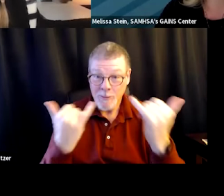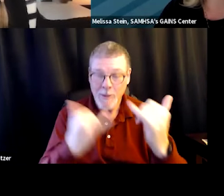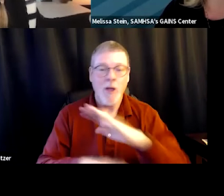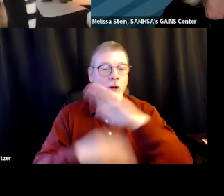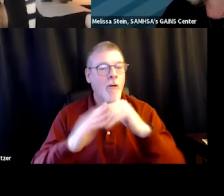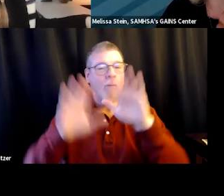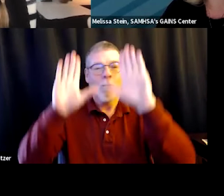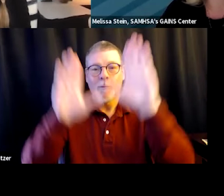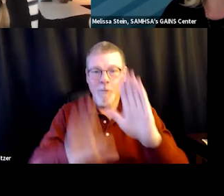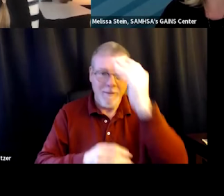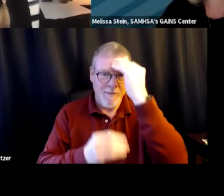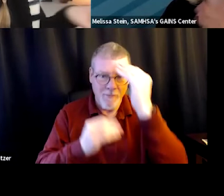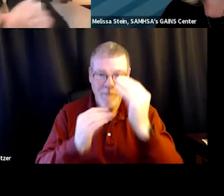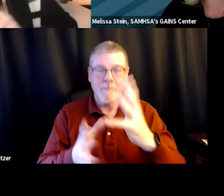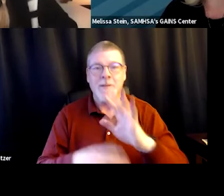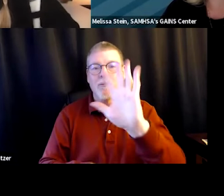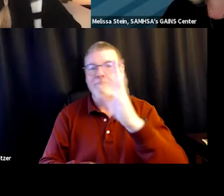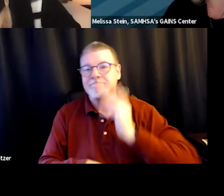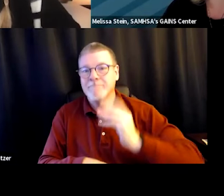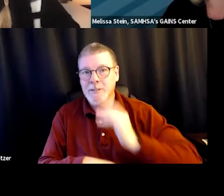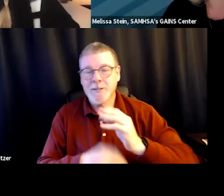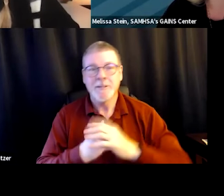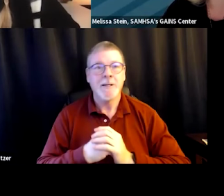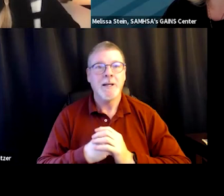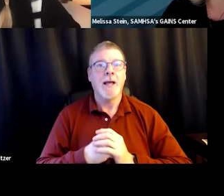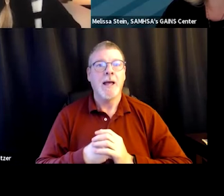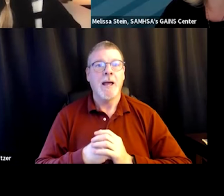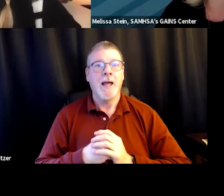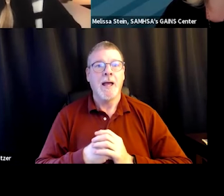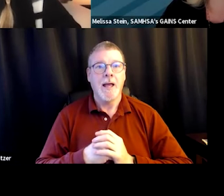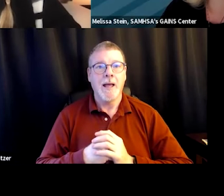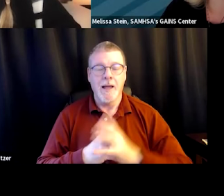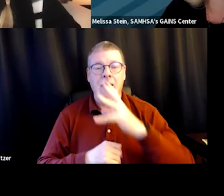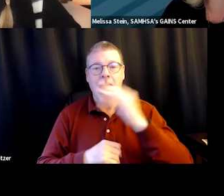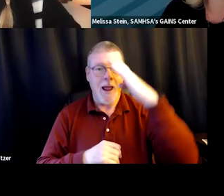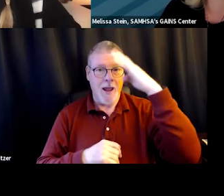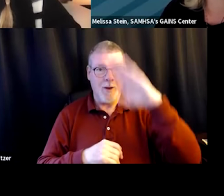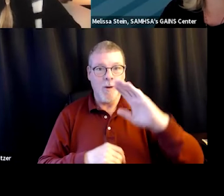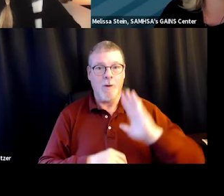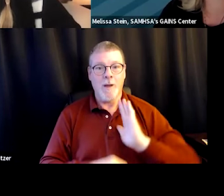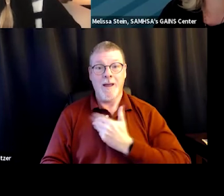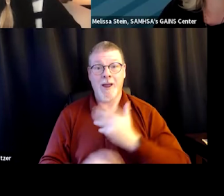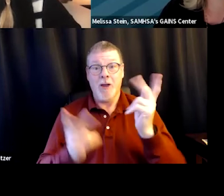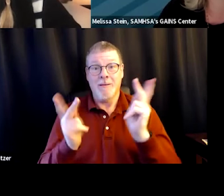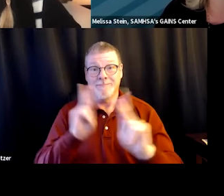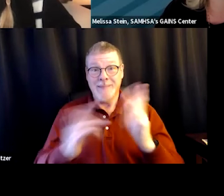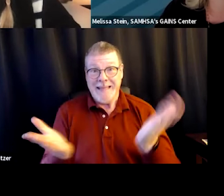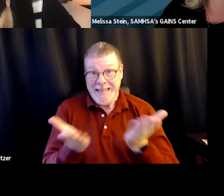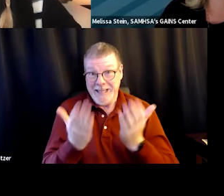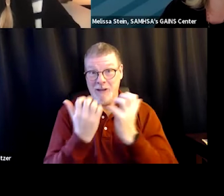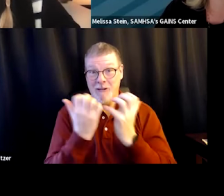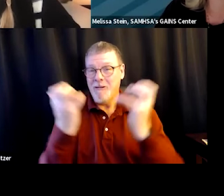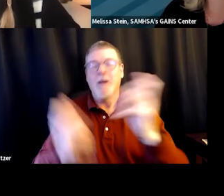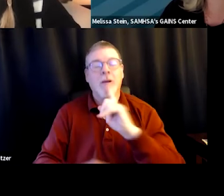information, sharing your experiences and all of the research. I know that our audience has really enjoyed